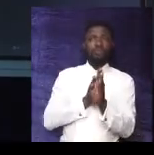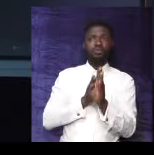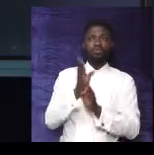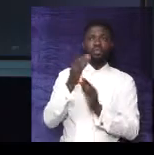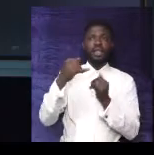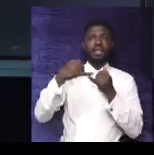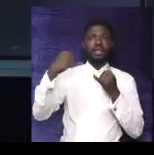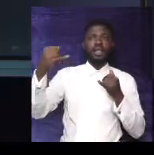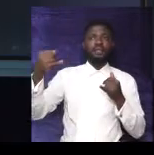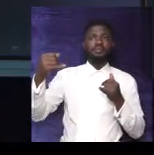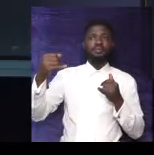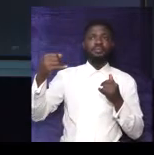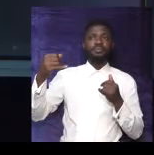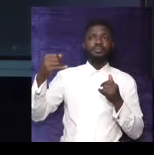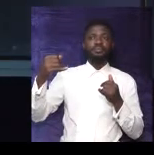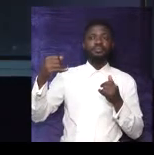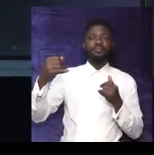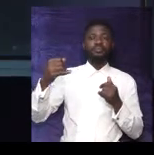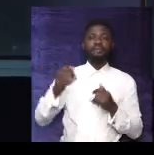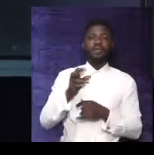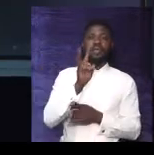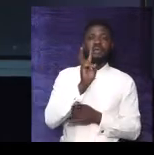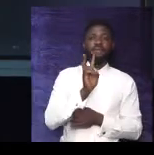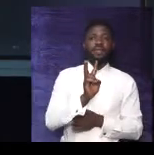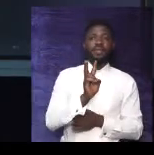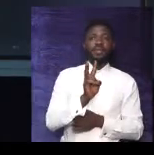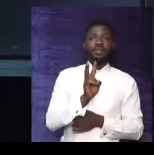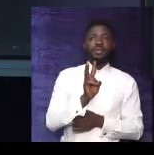line. V,